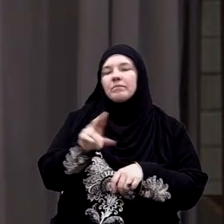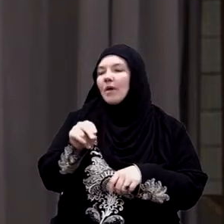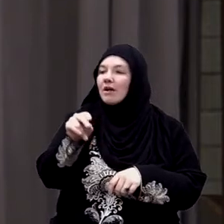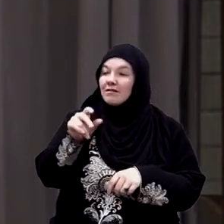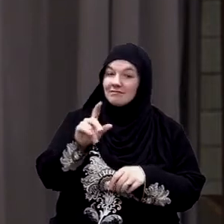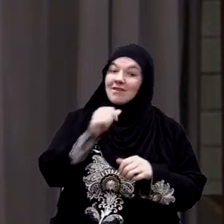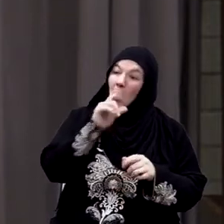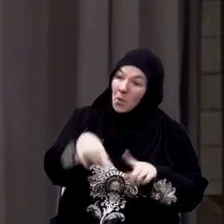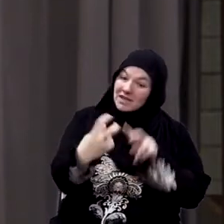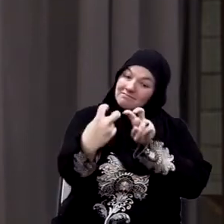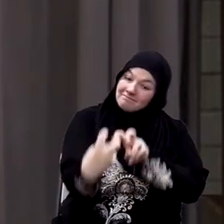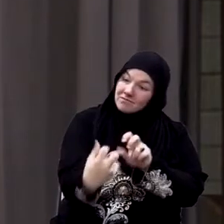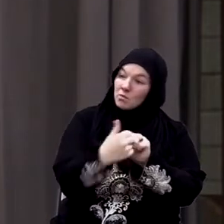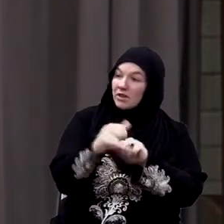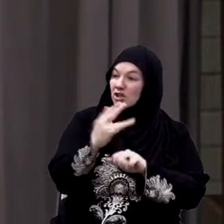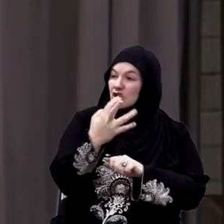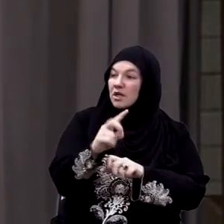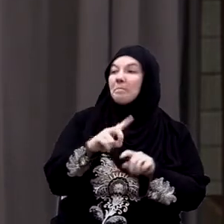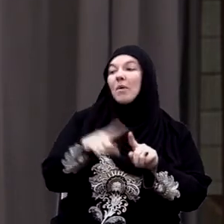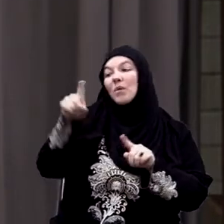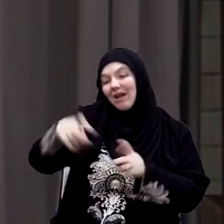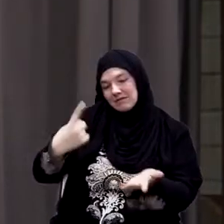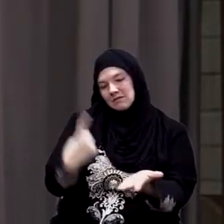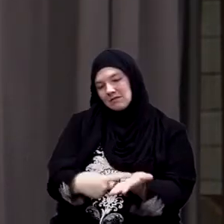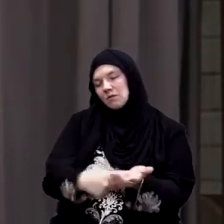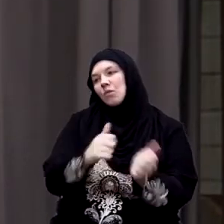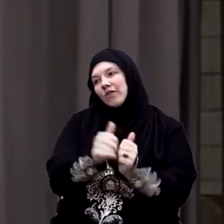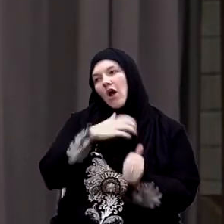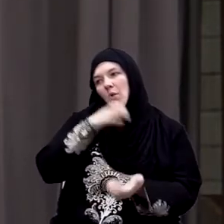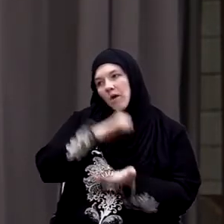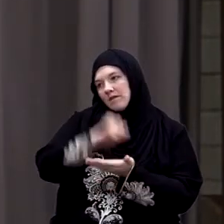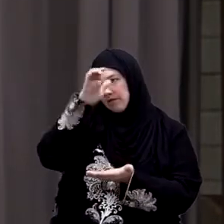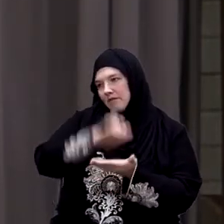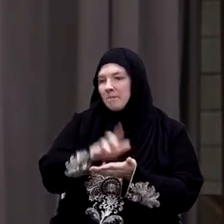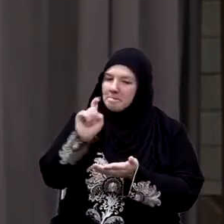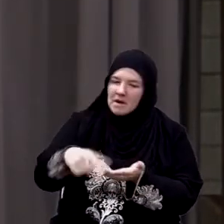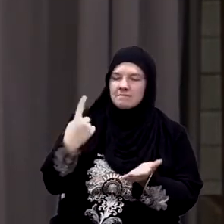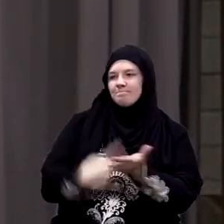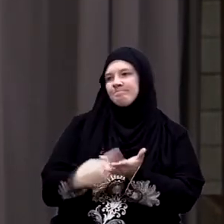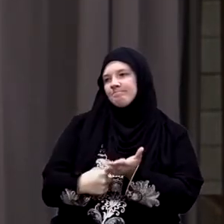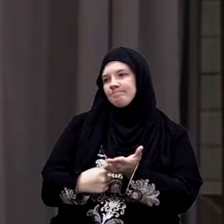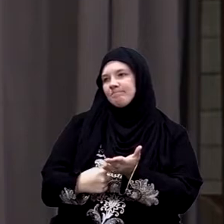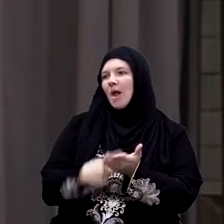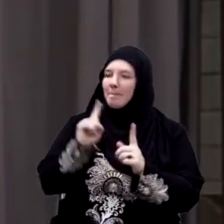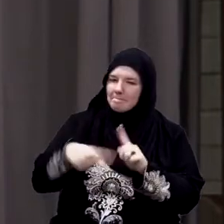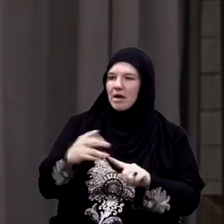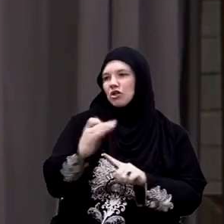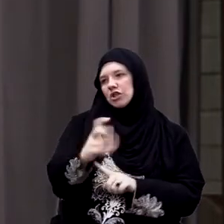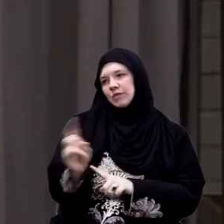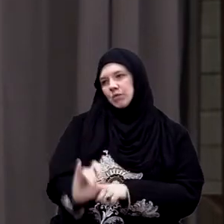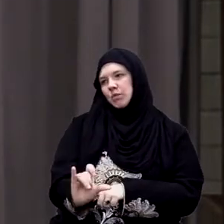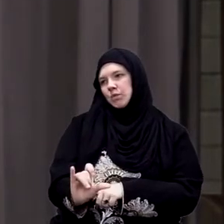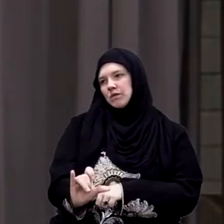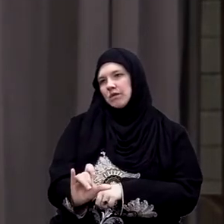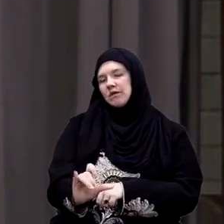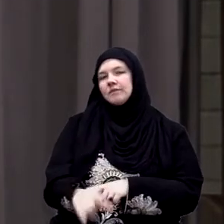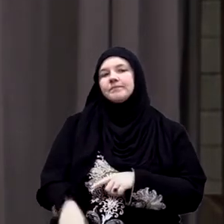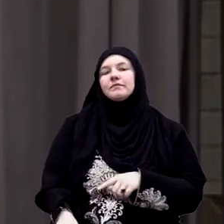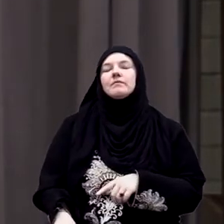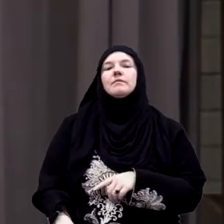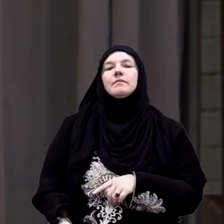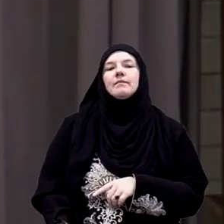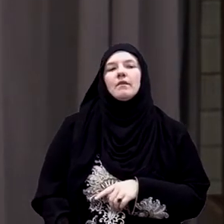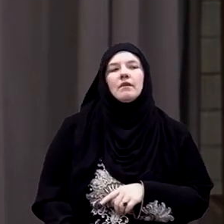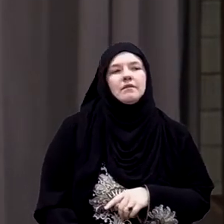need. And this is a primary step. Inshallah, we'll continue this issue as long as Allah gives